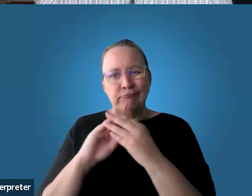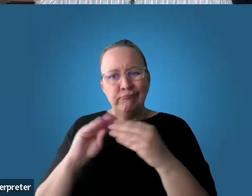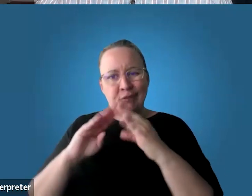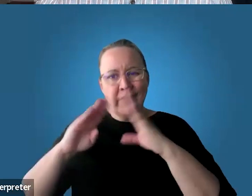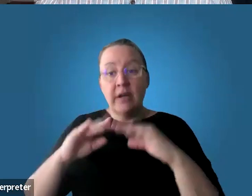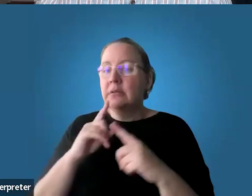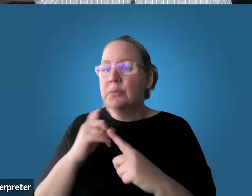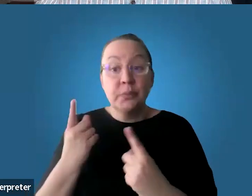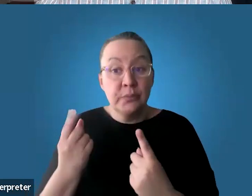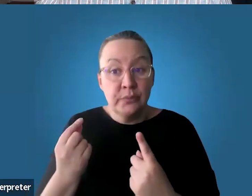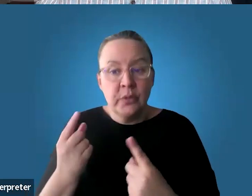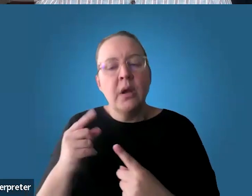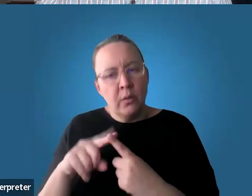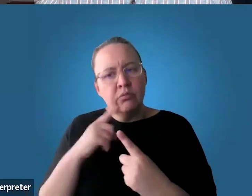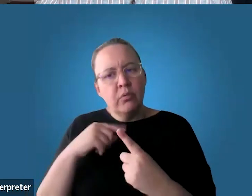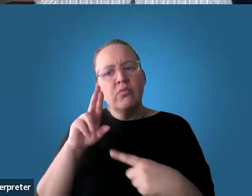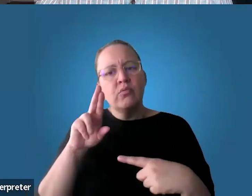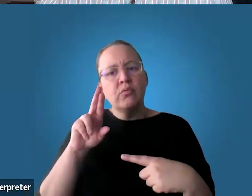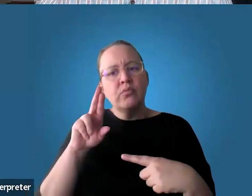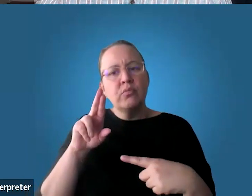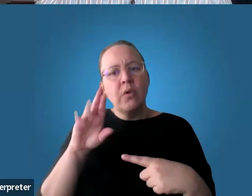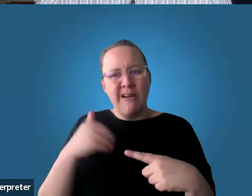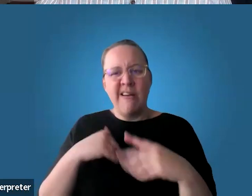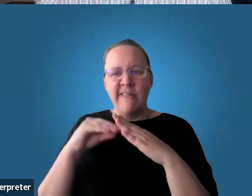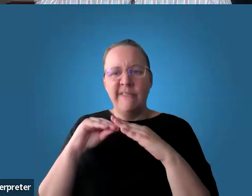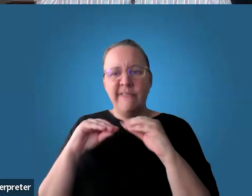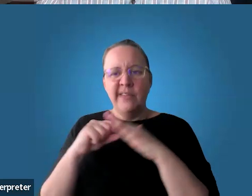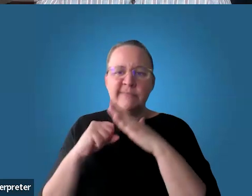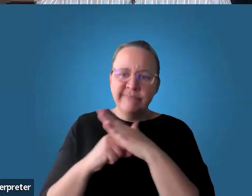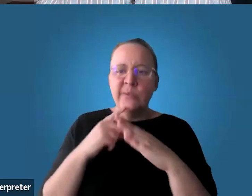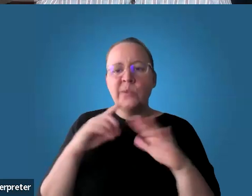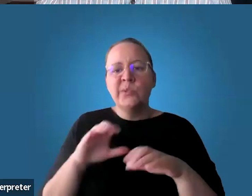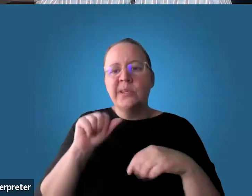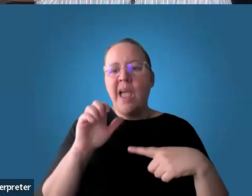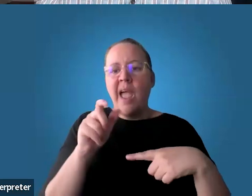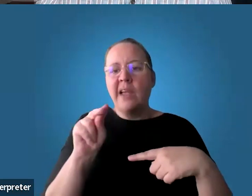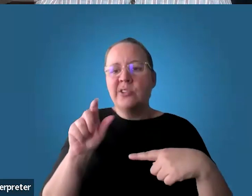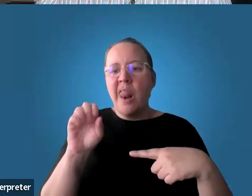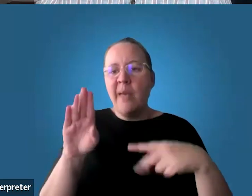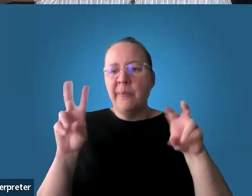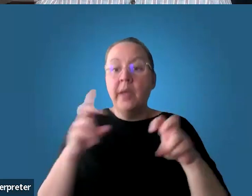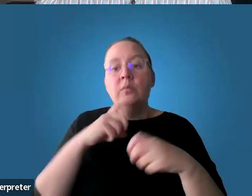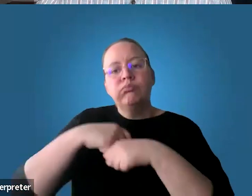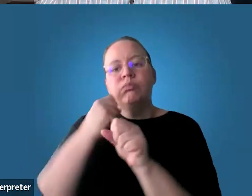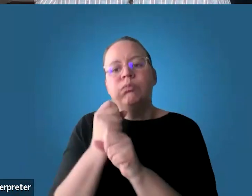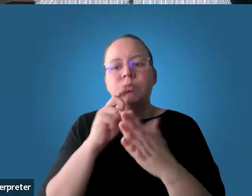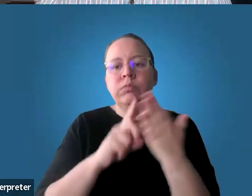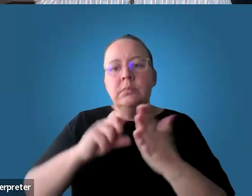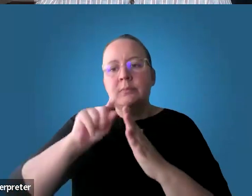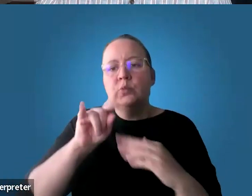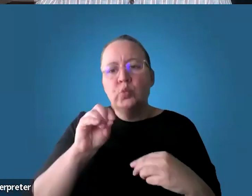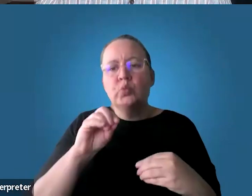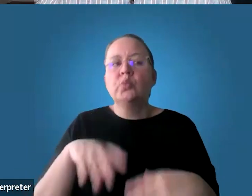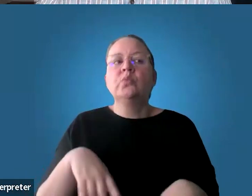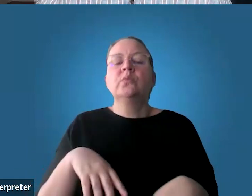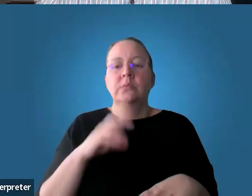is we are Robert Wood Johnson Foundation, Bliss, and Into Action Lab, which is a kind of creative design studio,